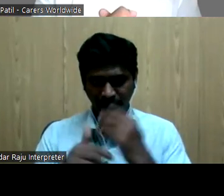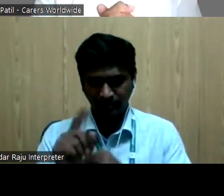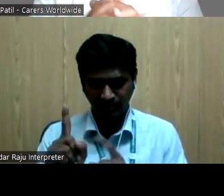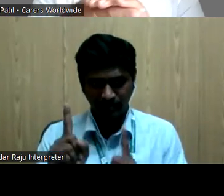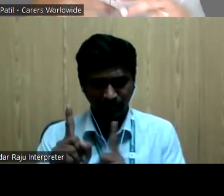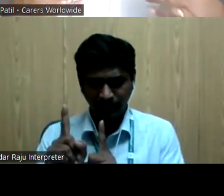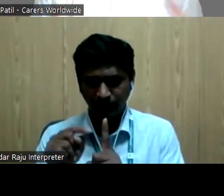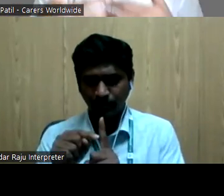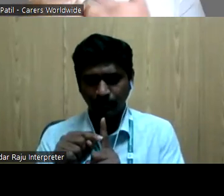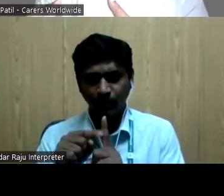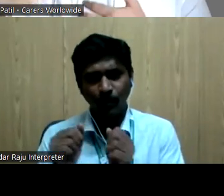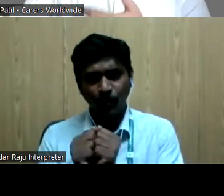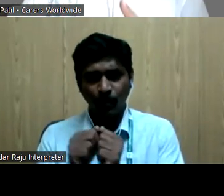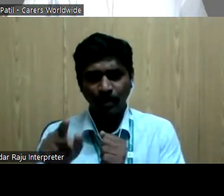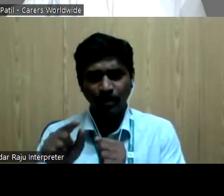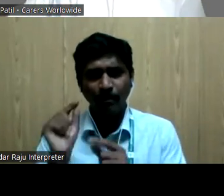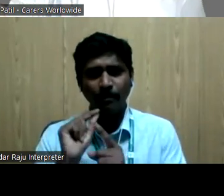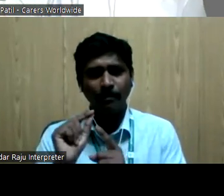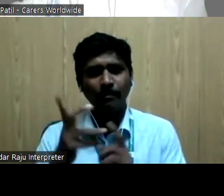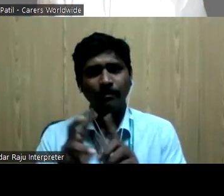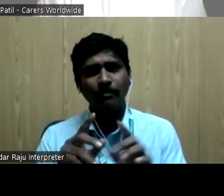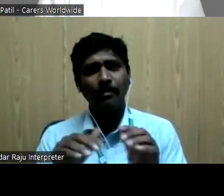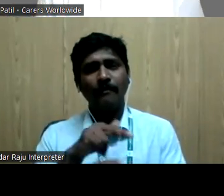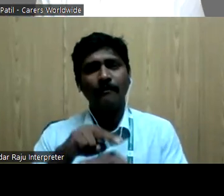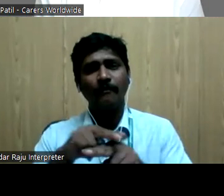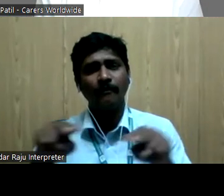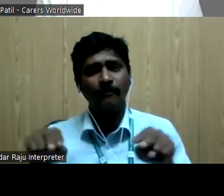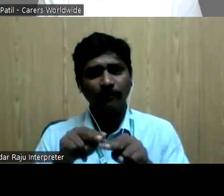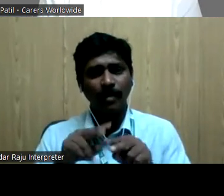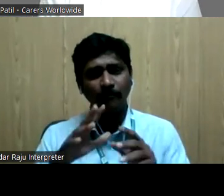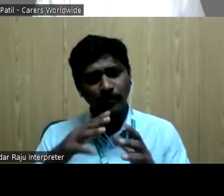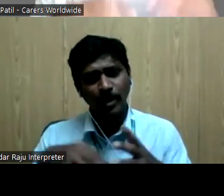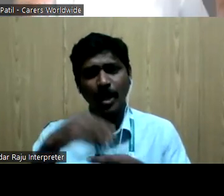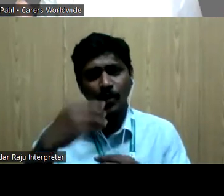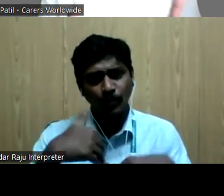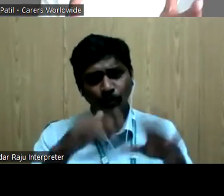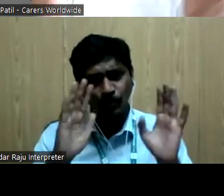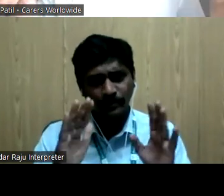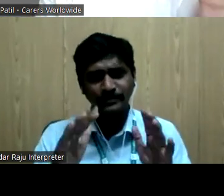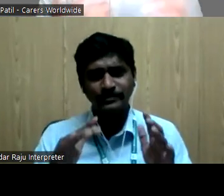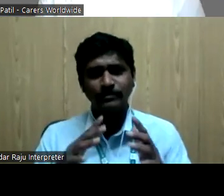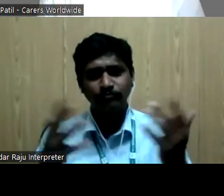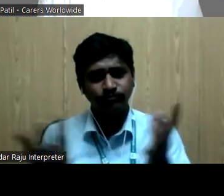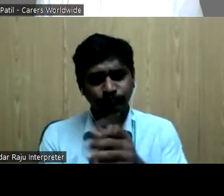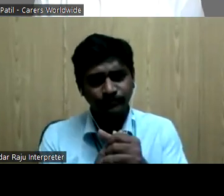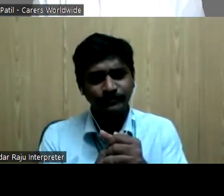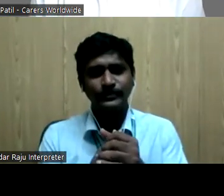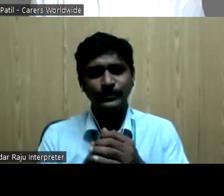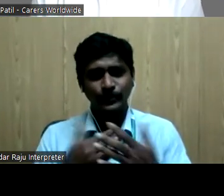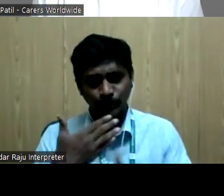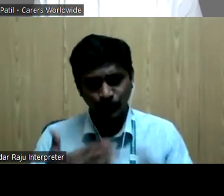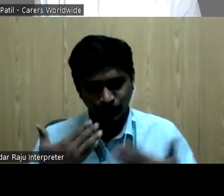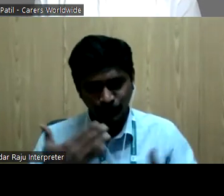role, and primary caregivers and rest of the family can go and have some time together and